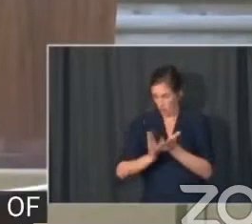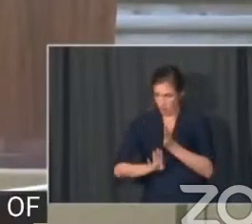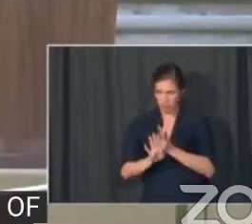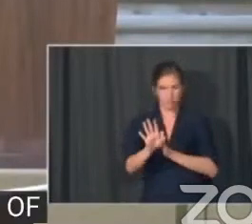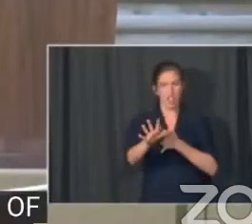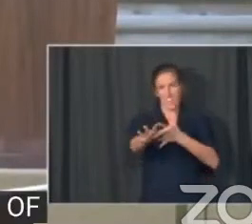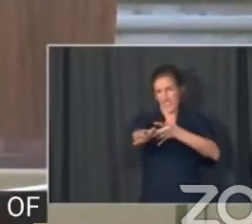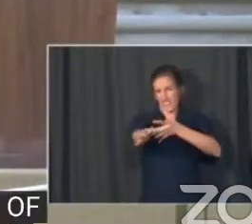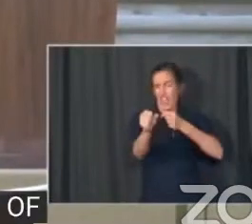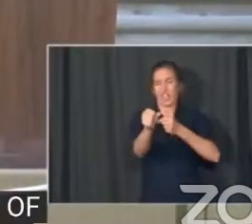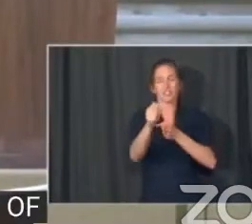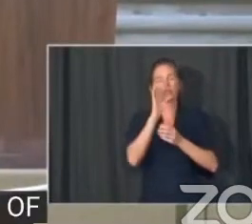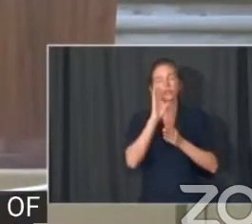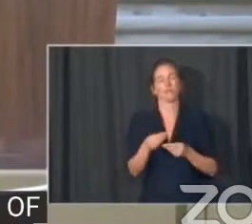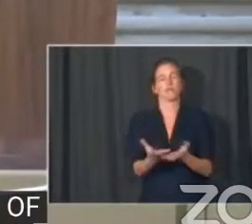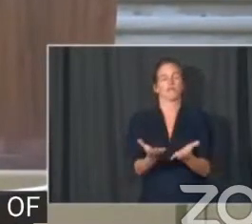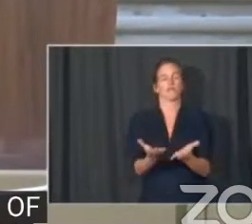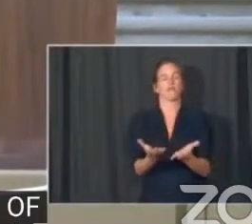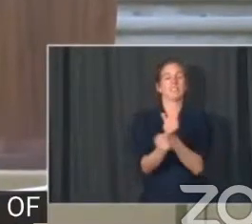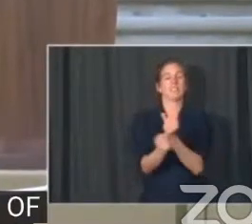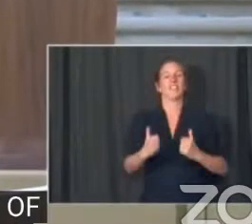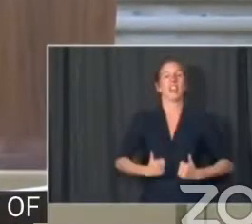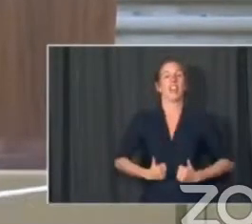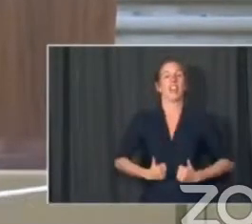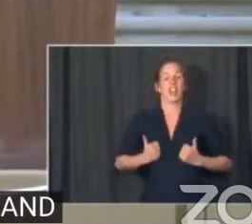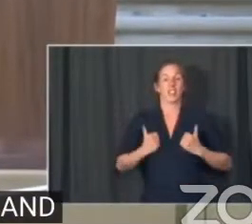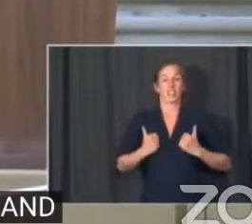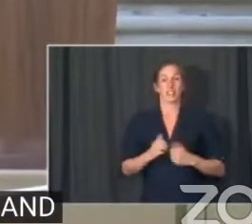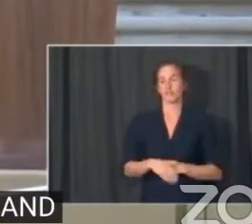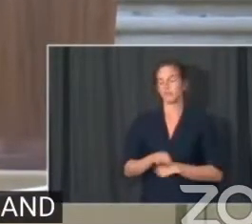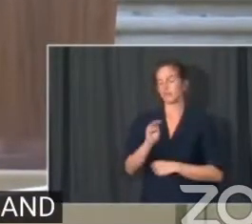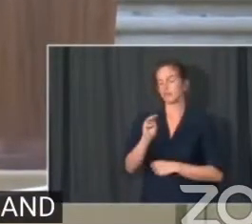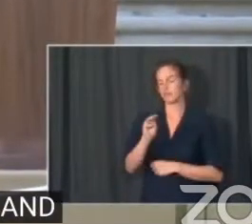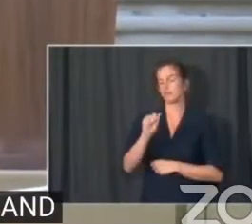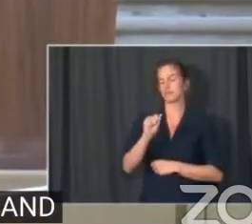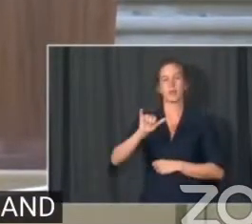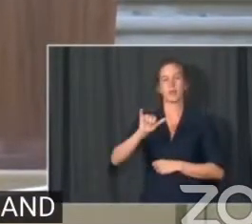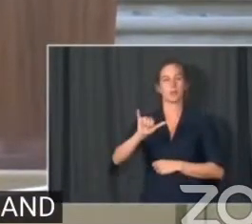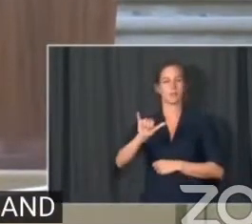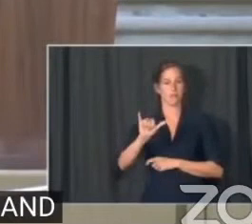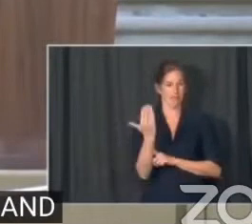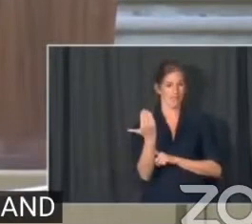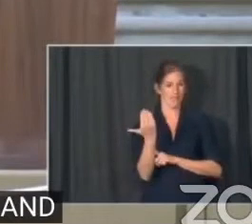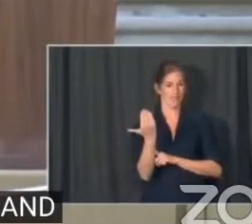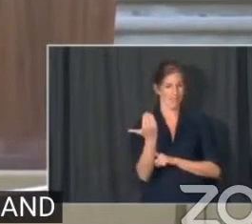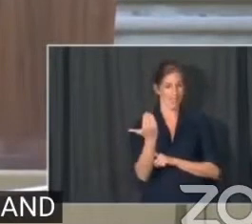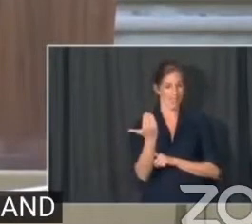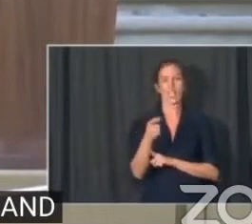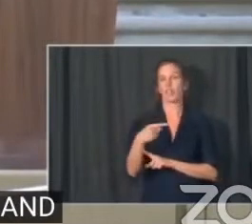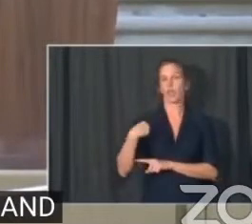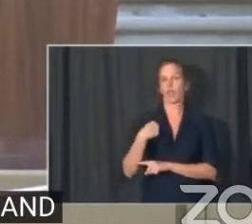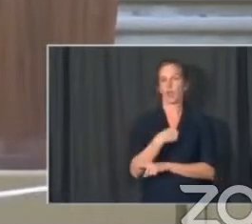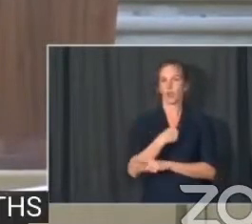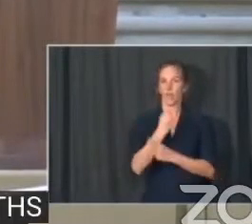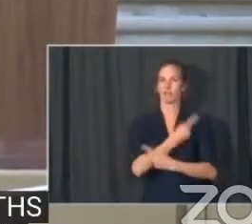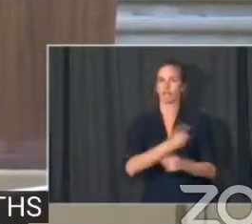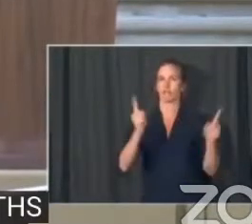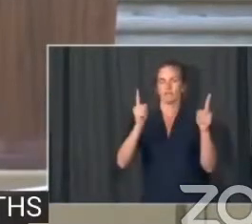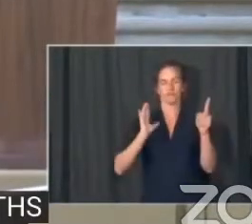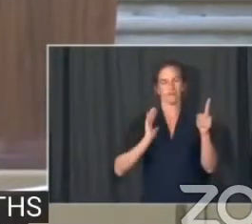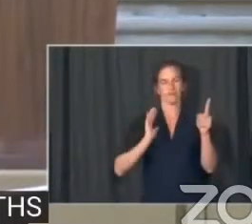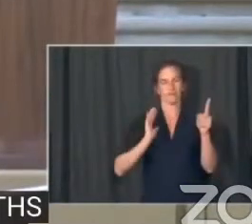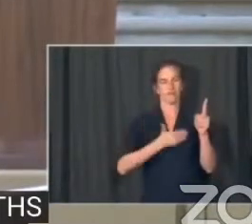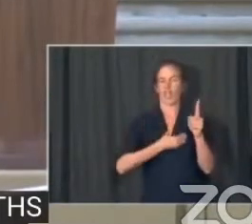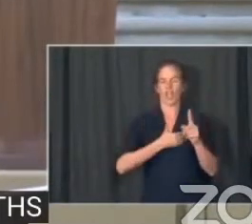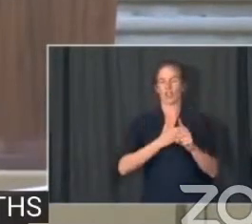lives. On May 15th, almost 6 months ago to the day, hemos controlado el we COVID stated the goal of the y hemos operation, salvado which was vidas. to have